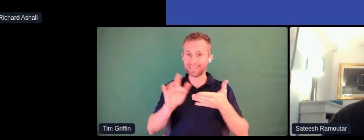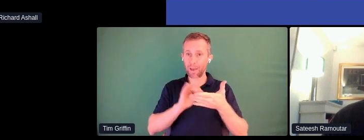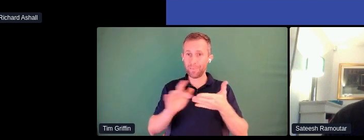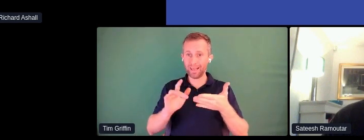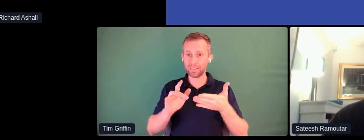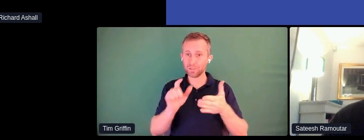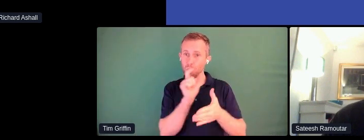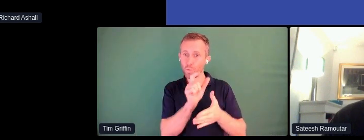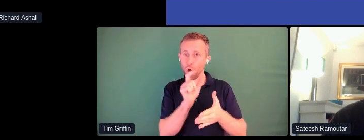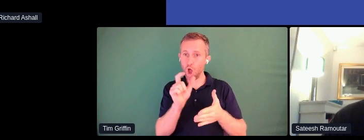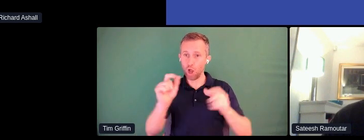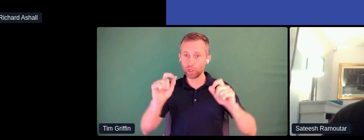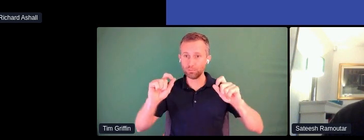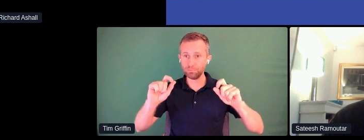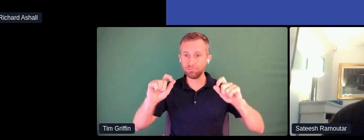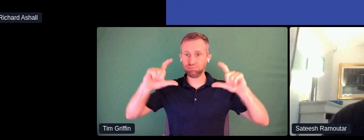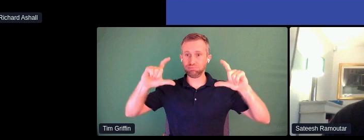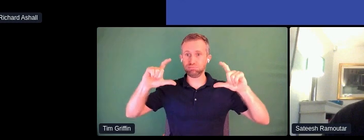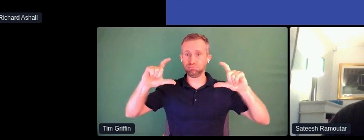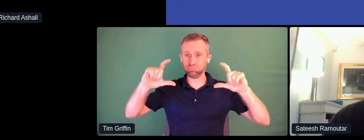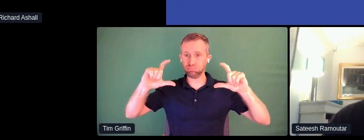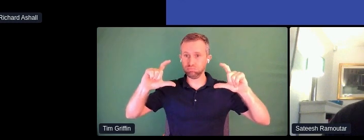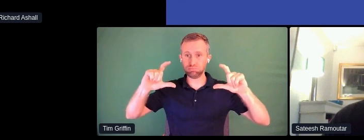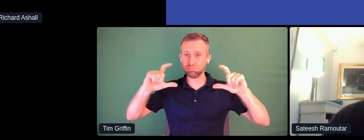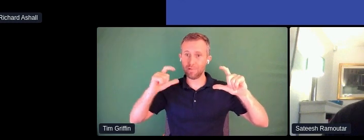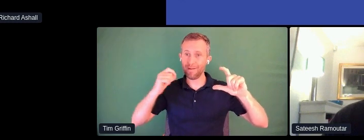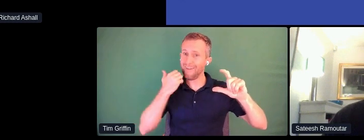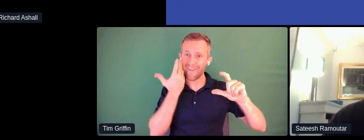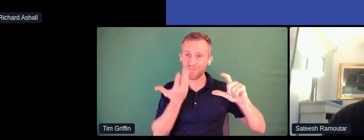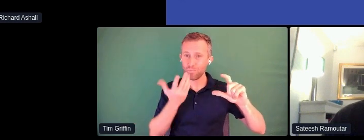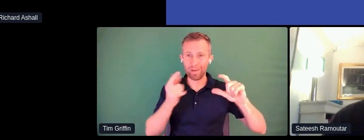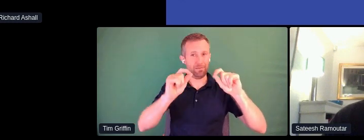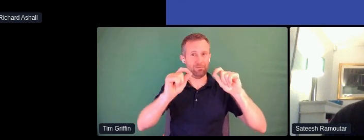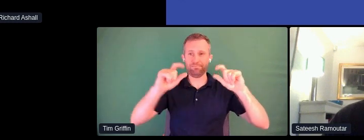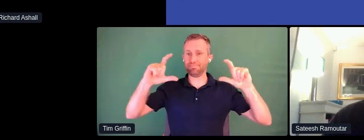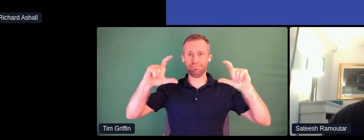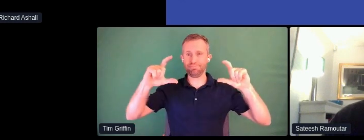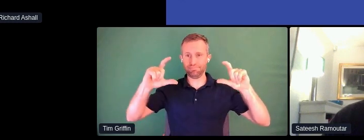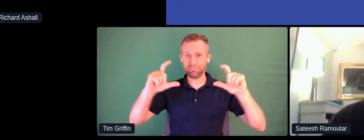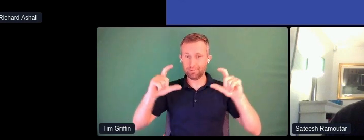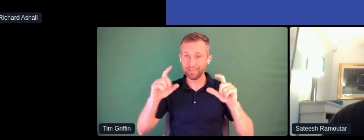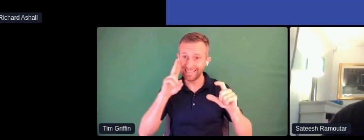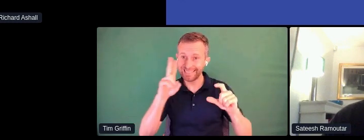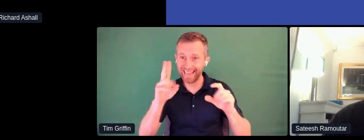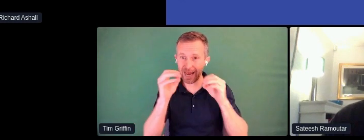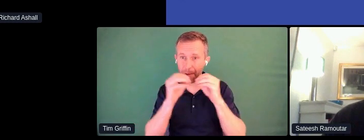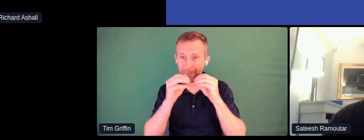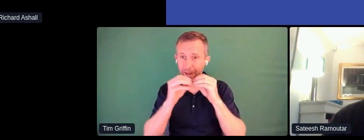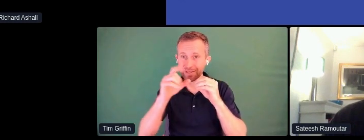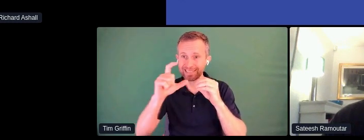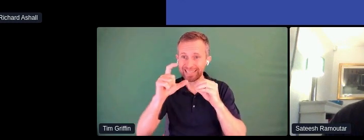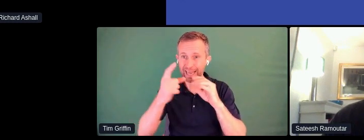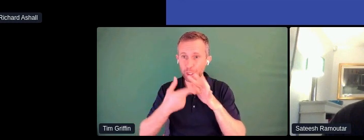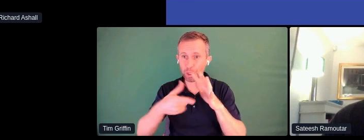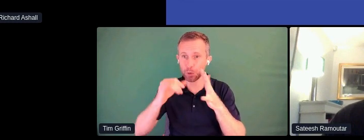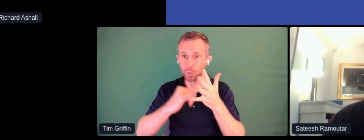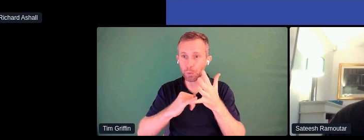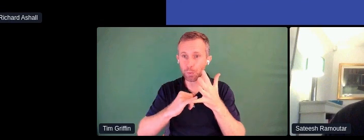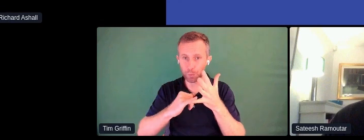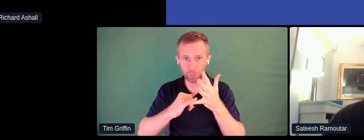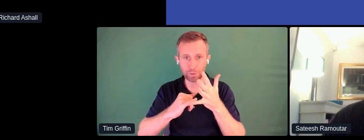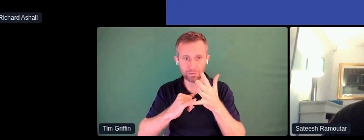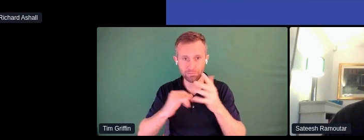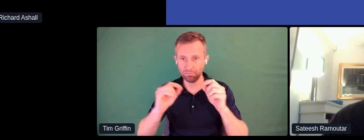So for example, with BBC News here, the actual default size of the